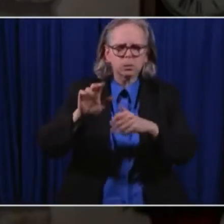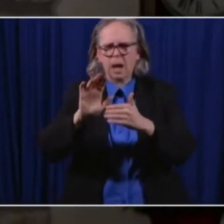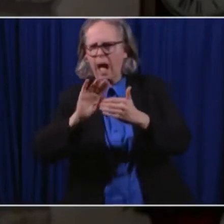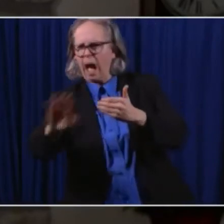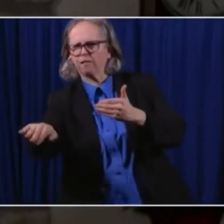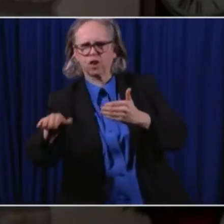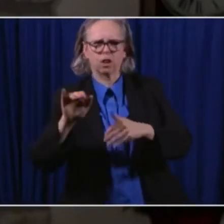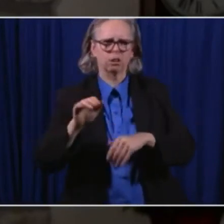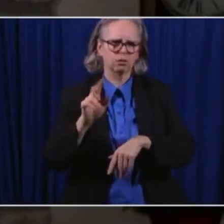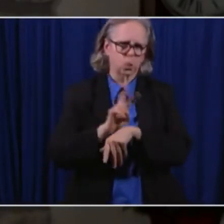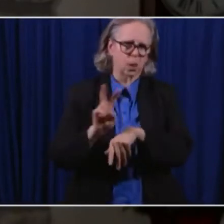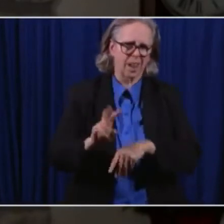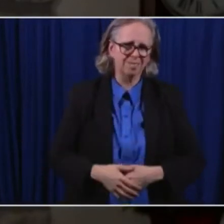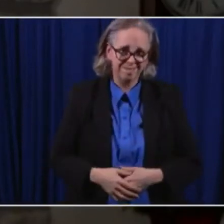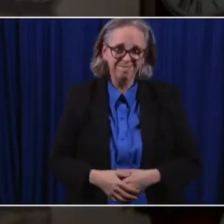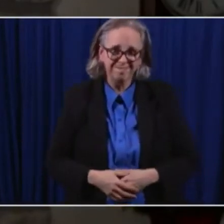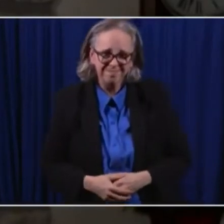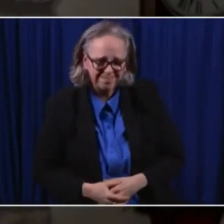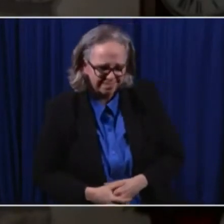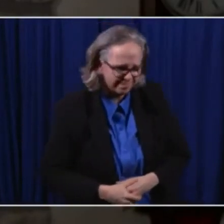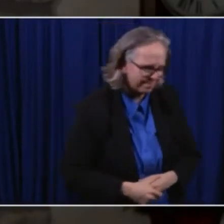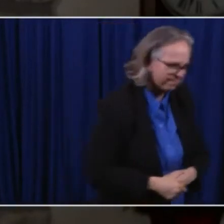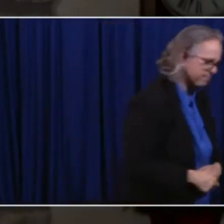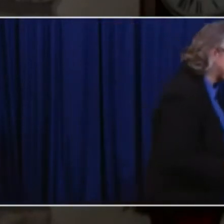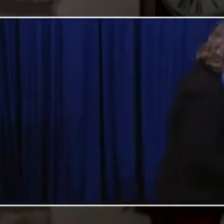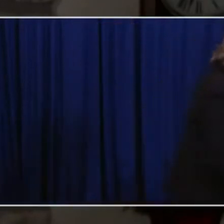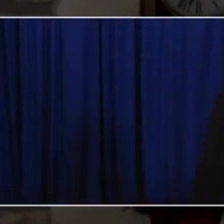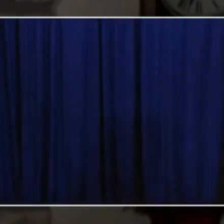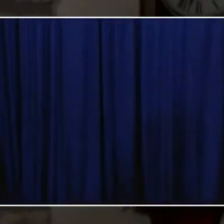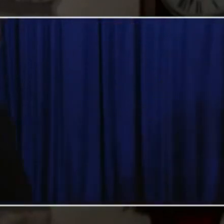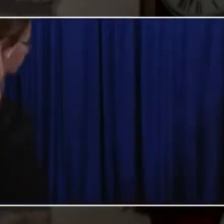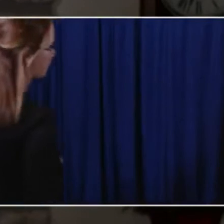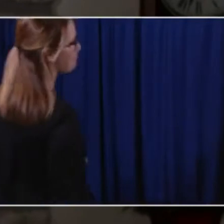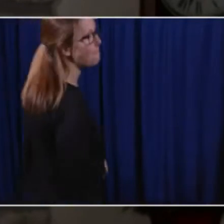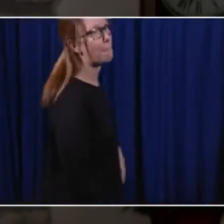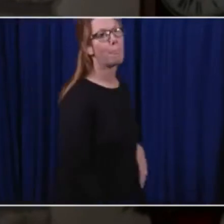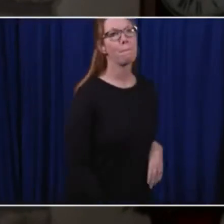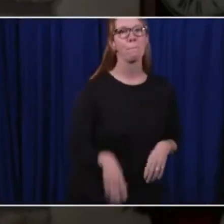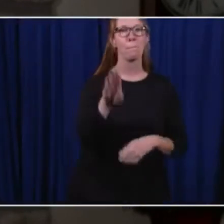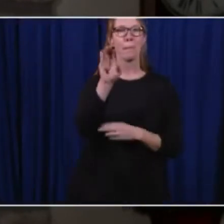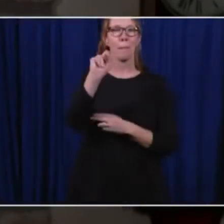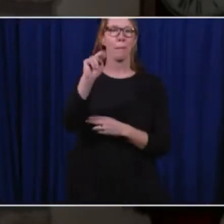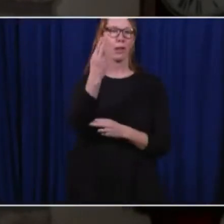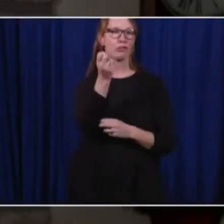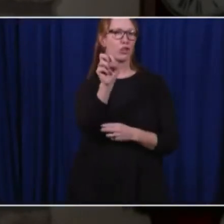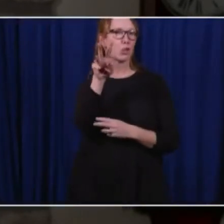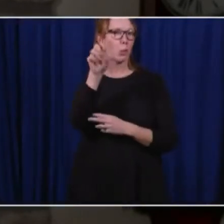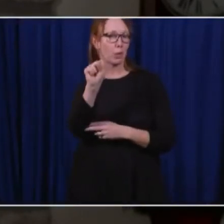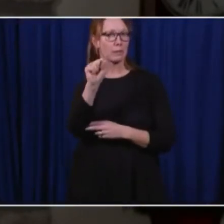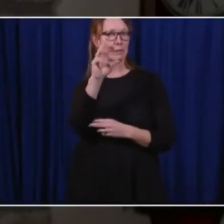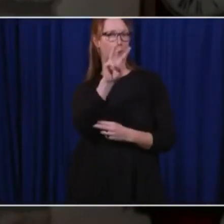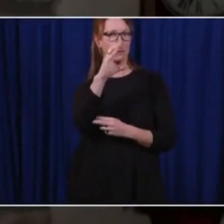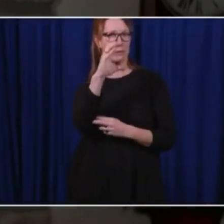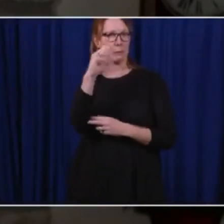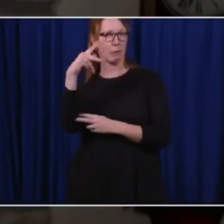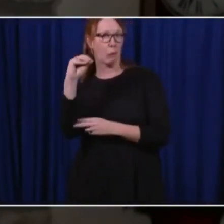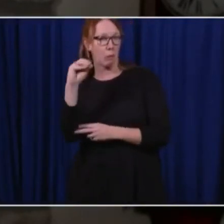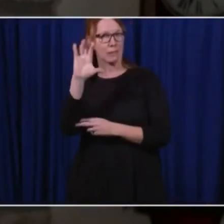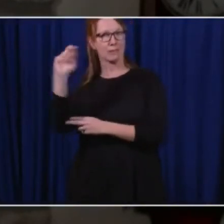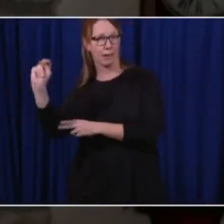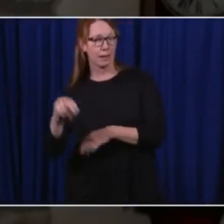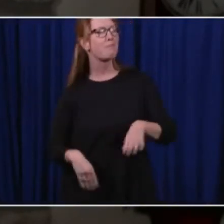Next question is from Ben Schwartz at WCPO in Cincinnati. Hey, Ben. Hi, Governor. I